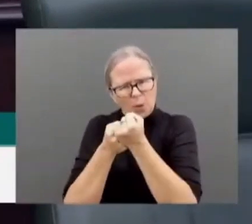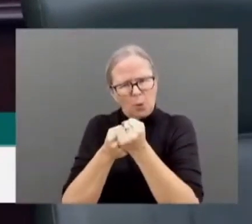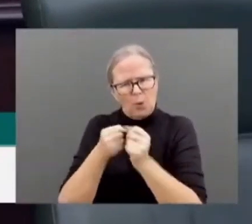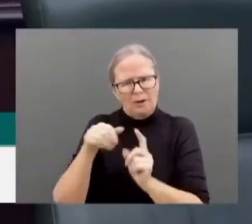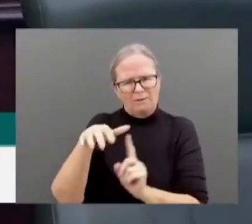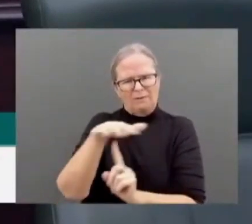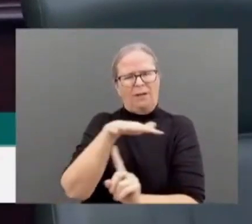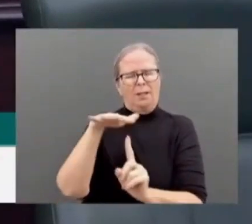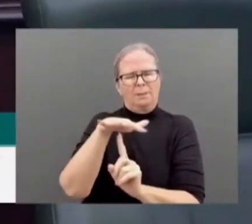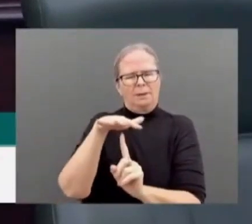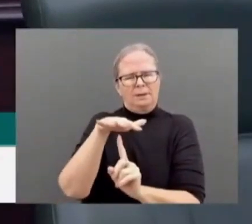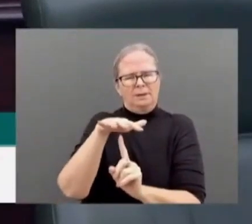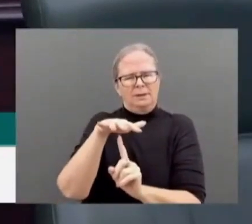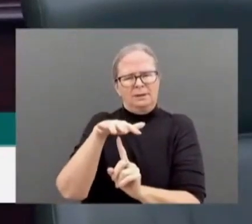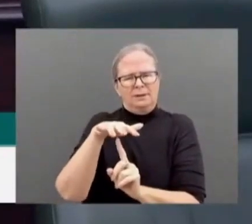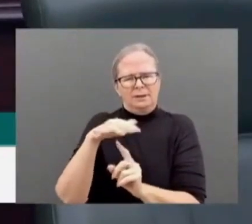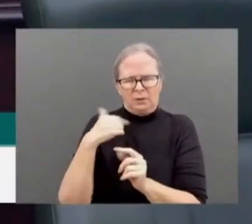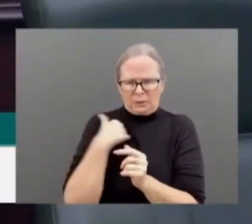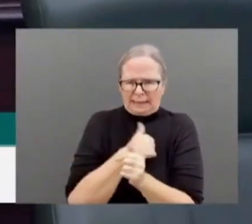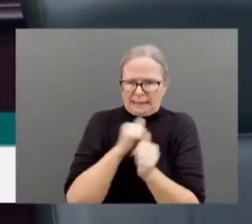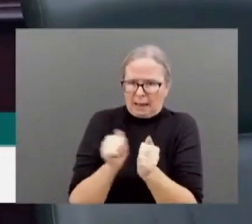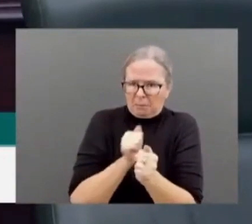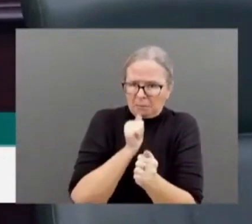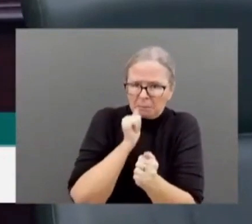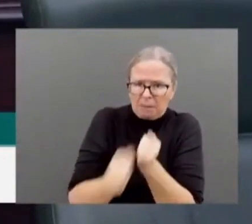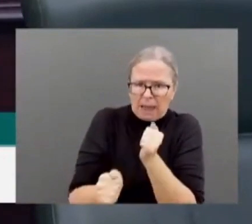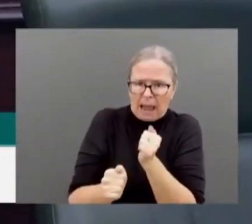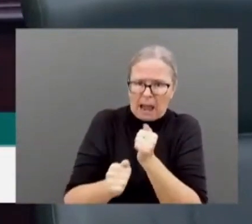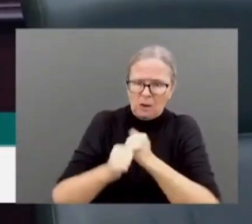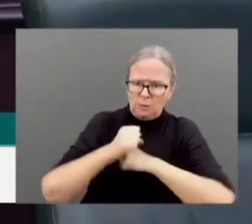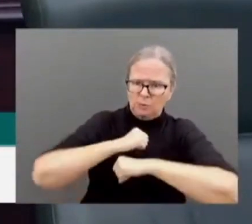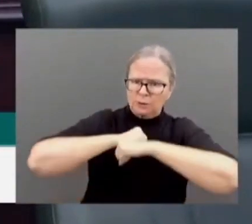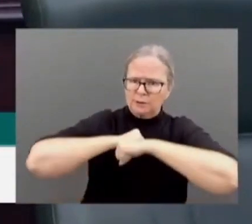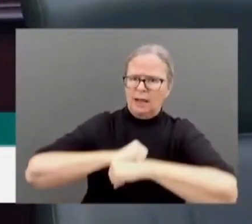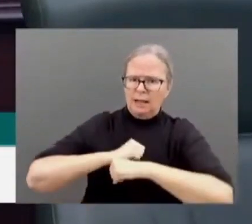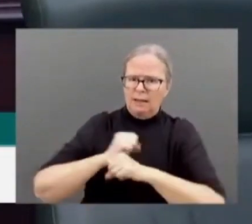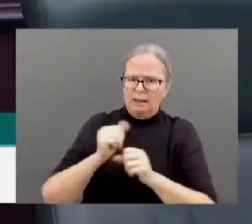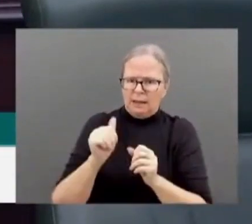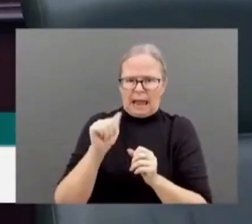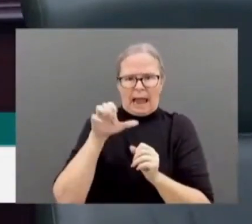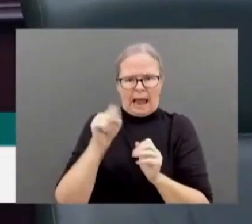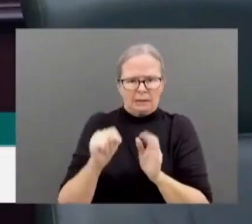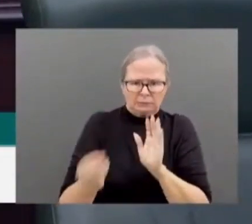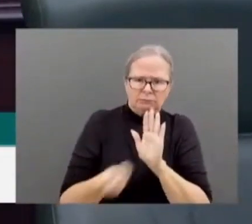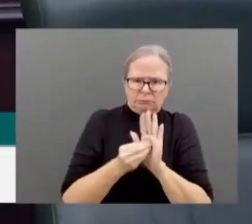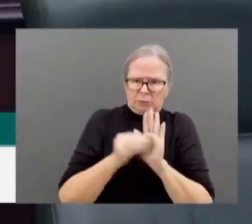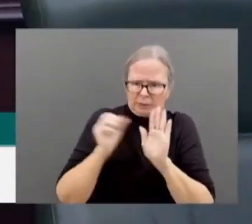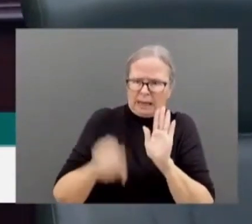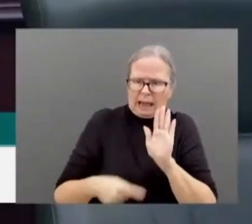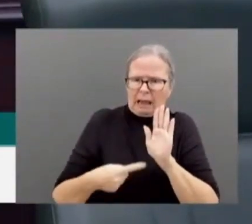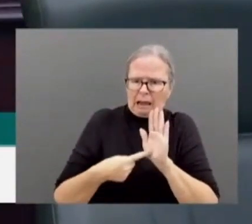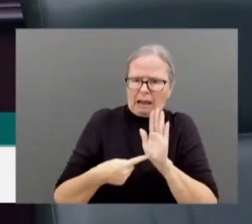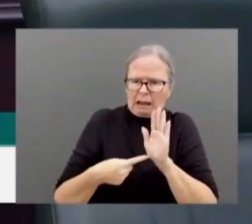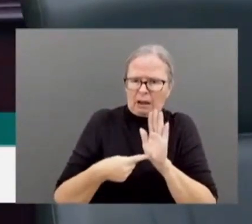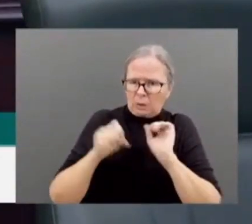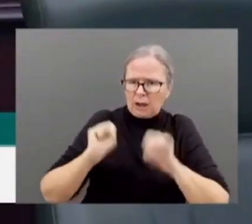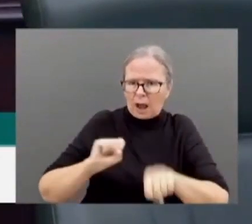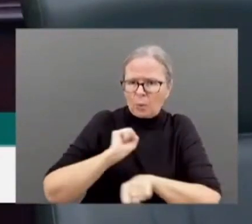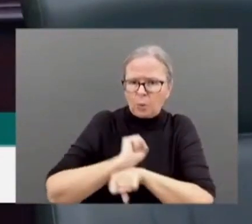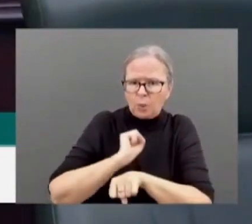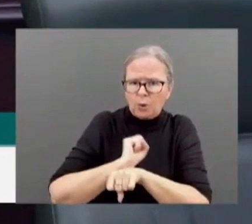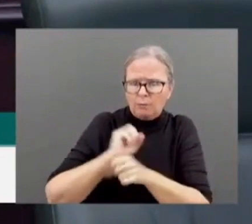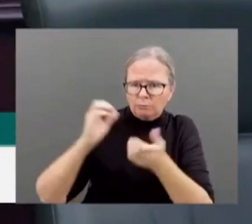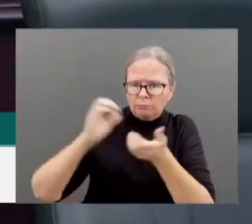Act. We could work with communities, First Nations, and forestry companies to enable sustainable forestry management practices, and we could create better